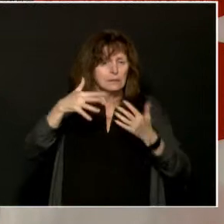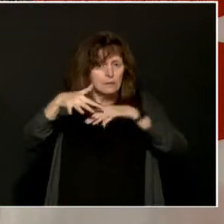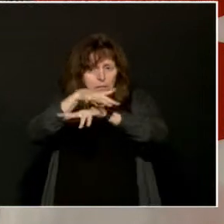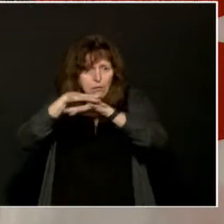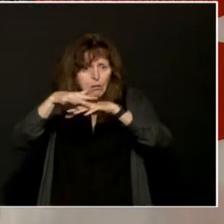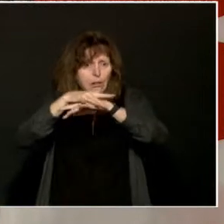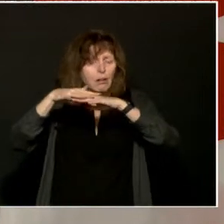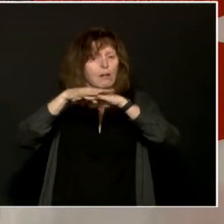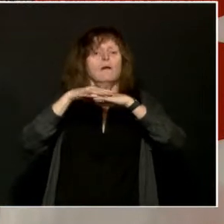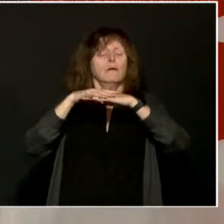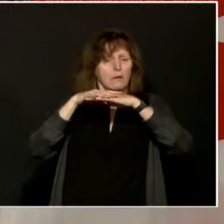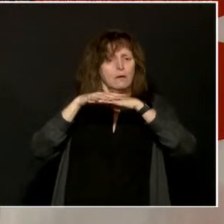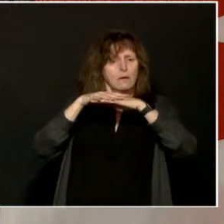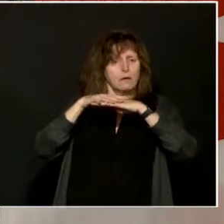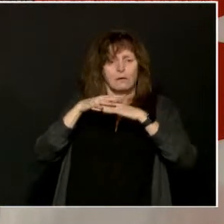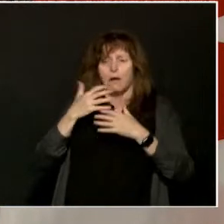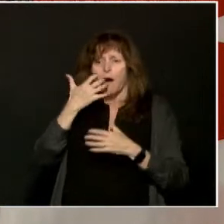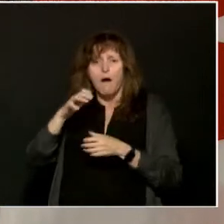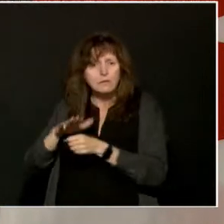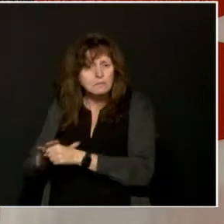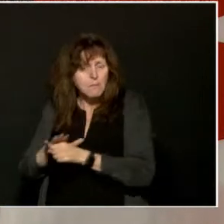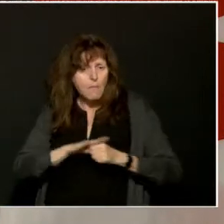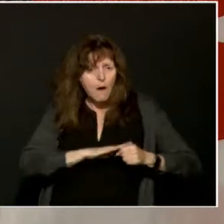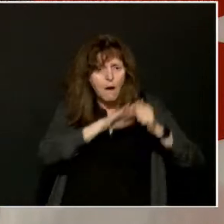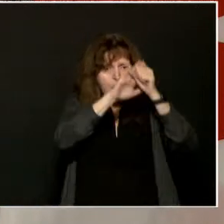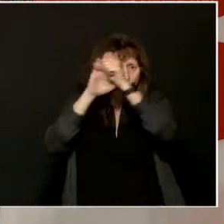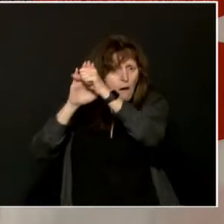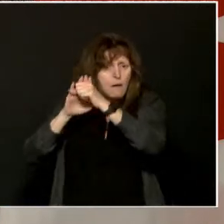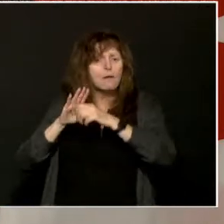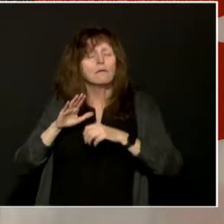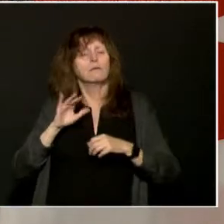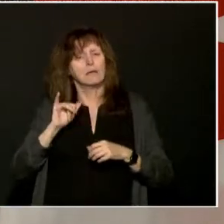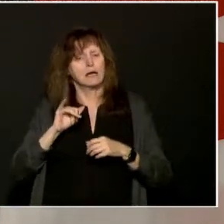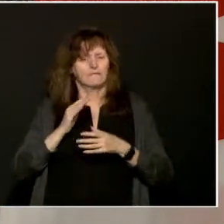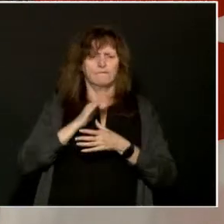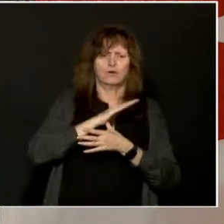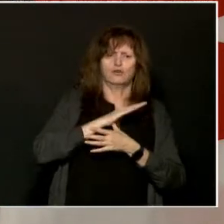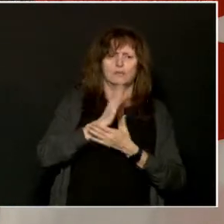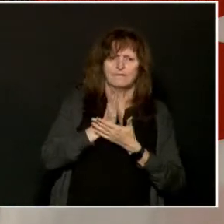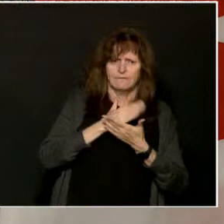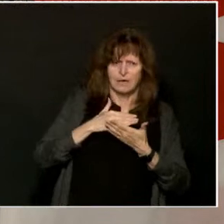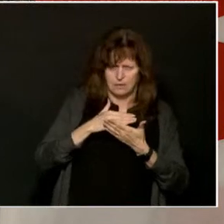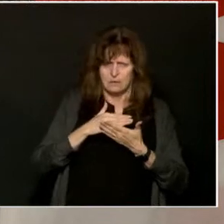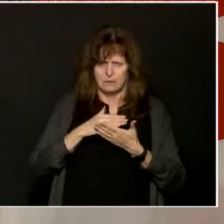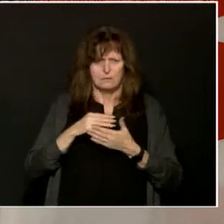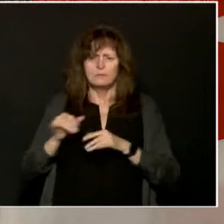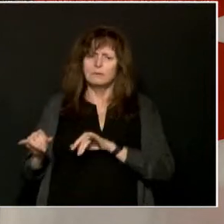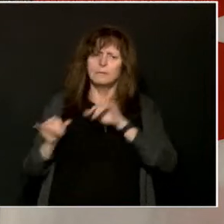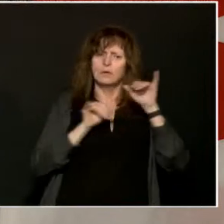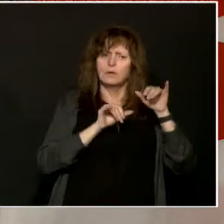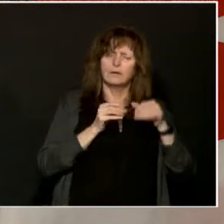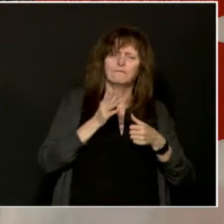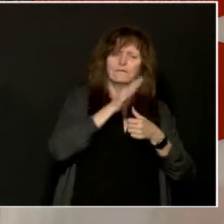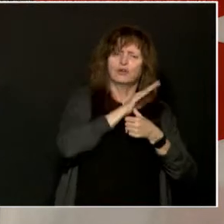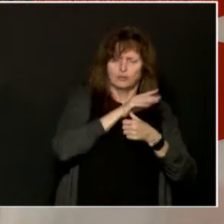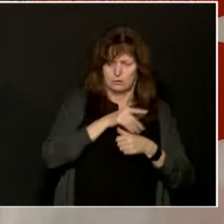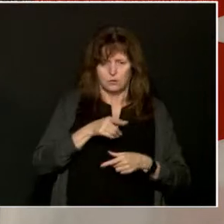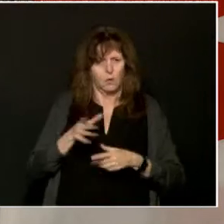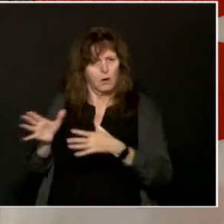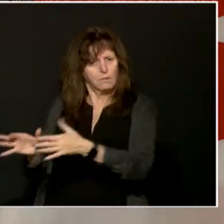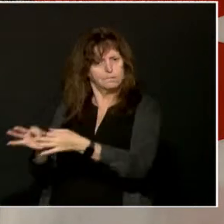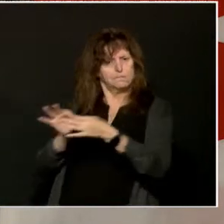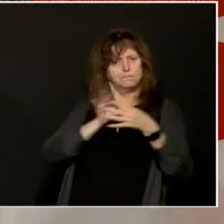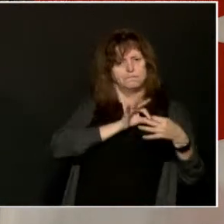were all prioritized through the first phase, and similarly they would be moved forward as the dose